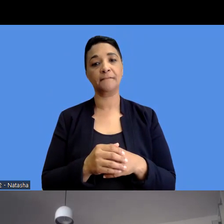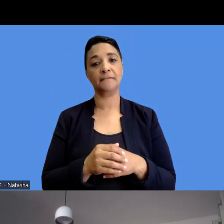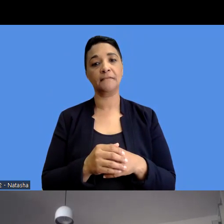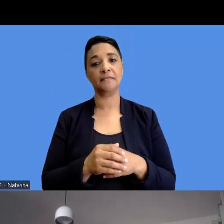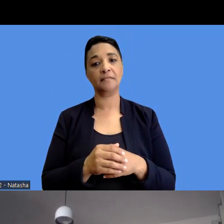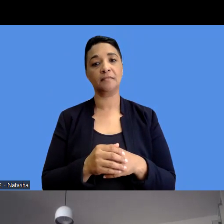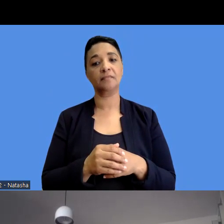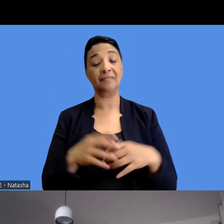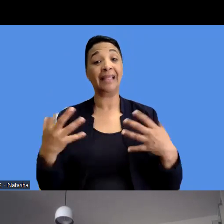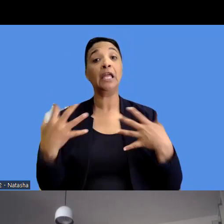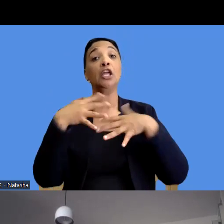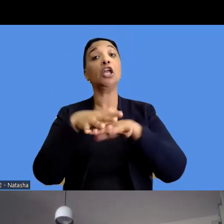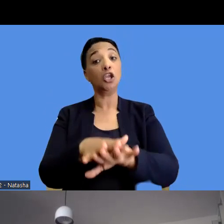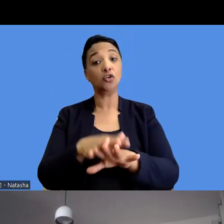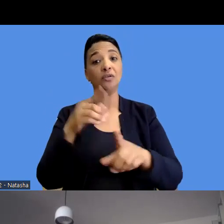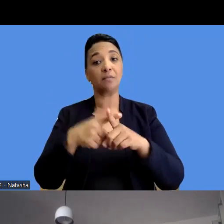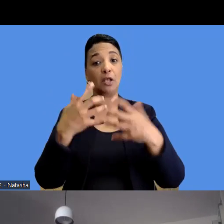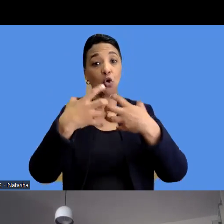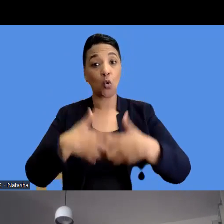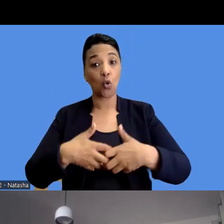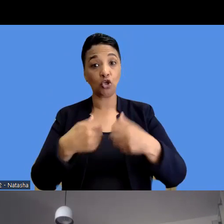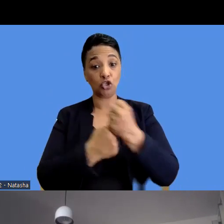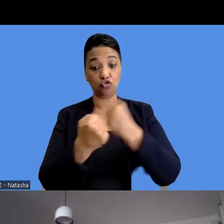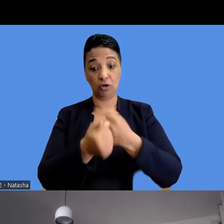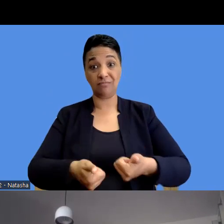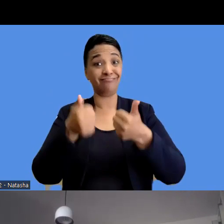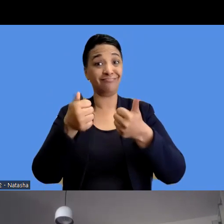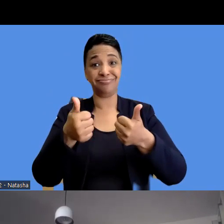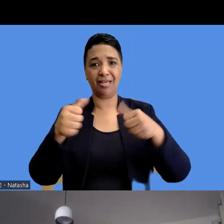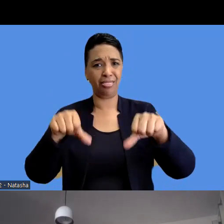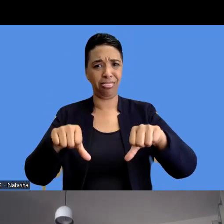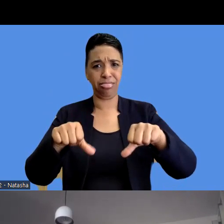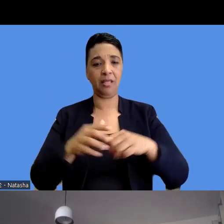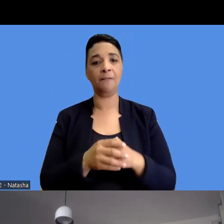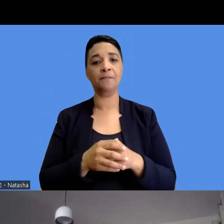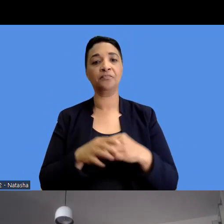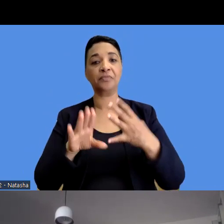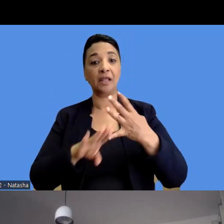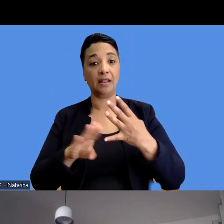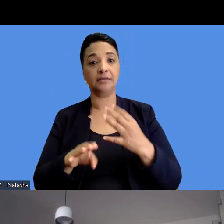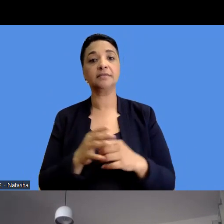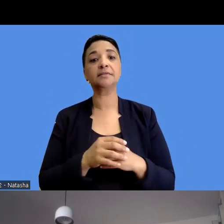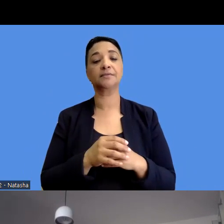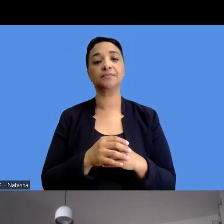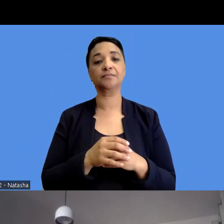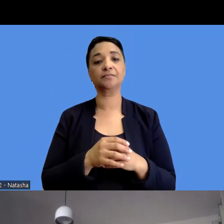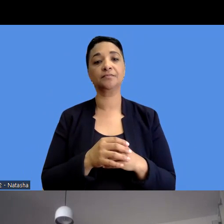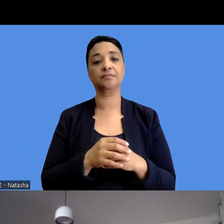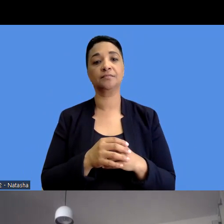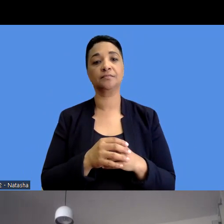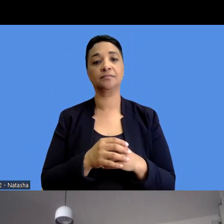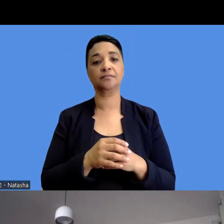integration in the coordination structure. And last but not least, importantly, highlight that there was a lack of global coordination